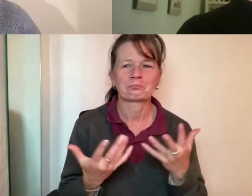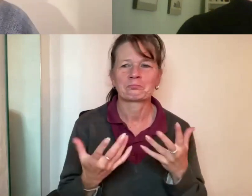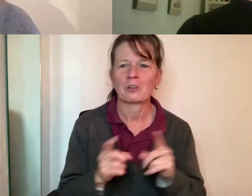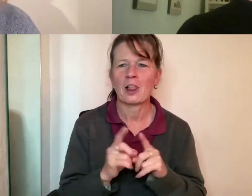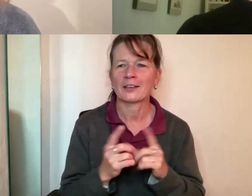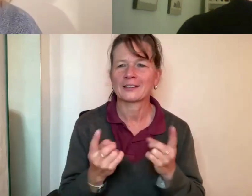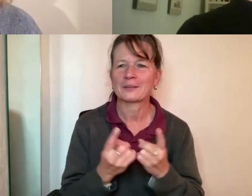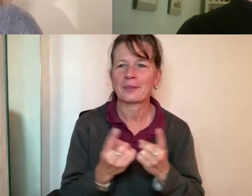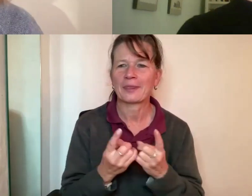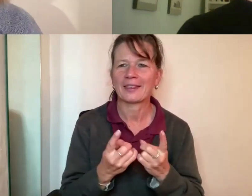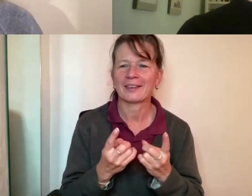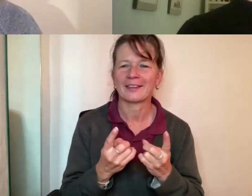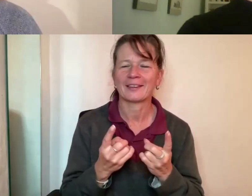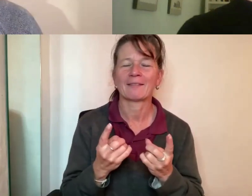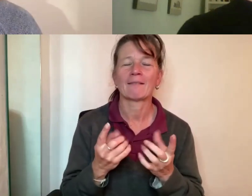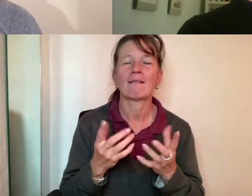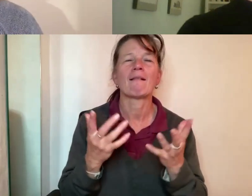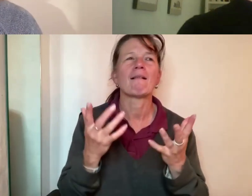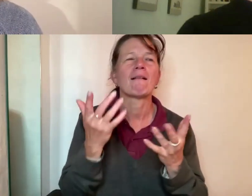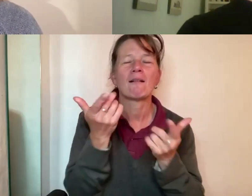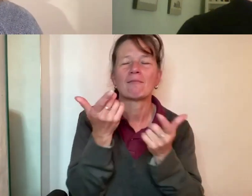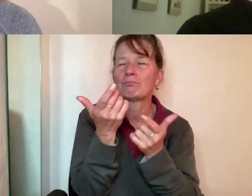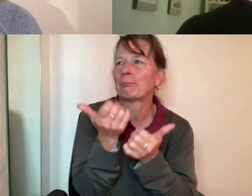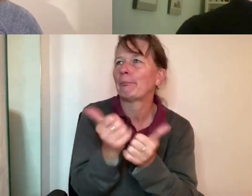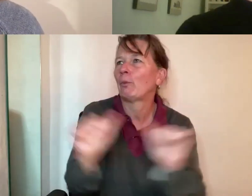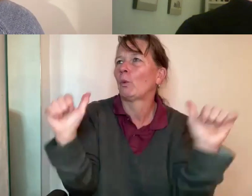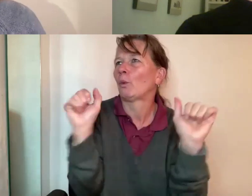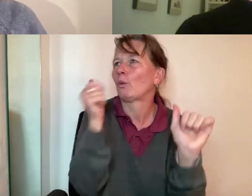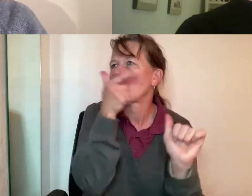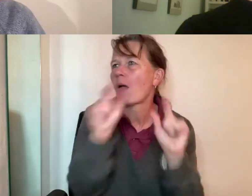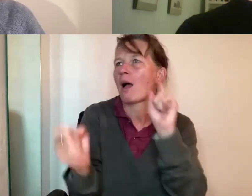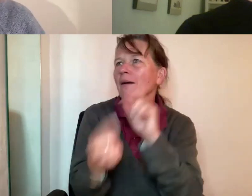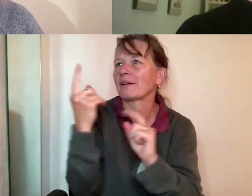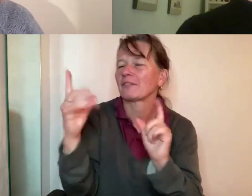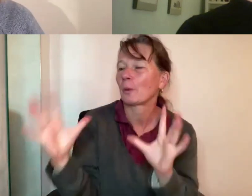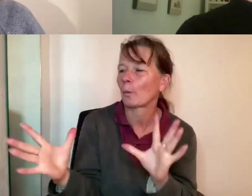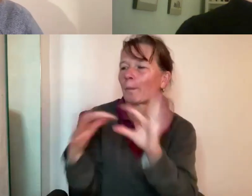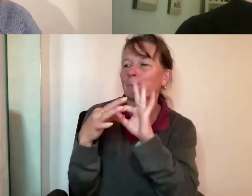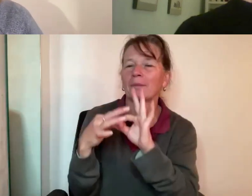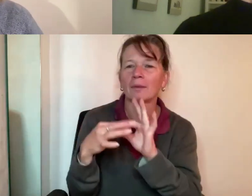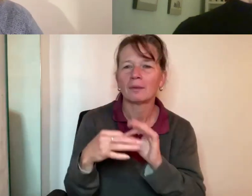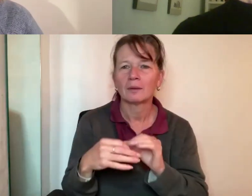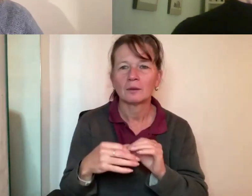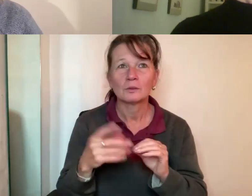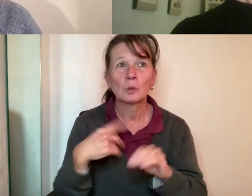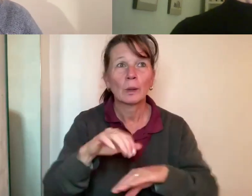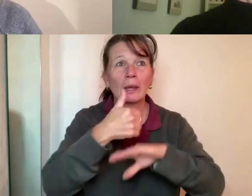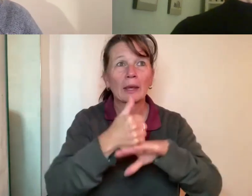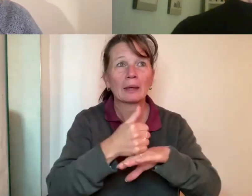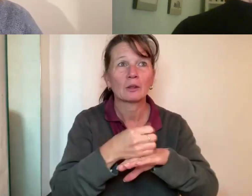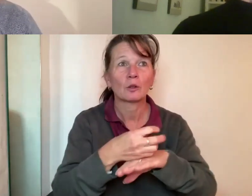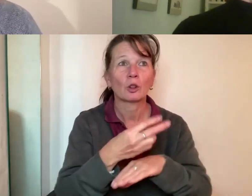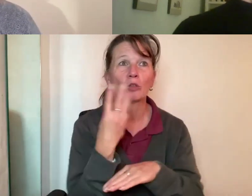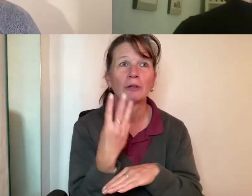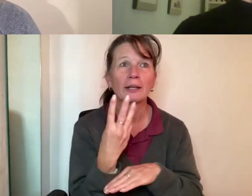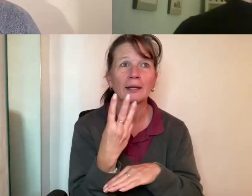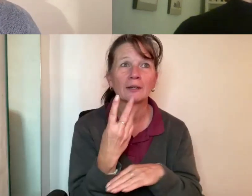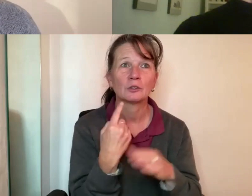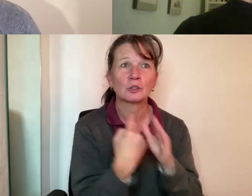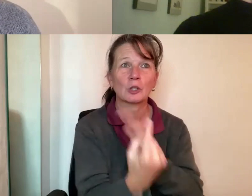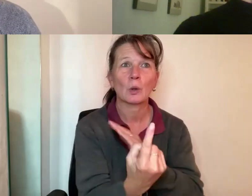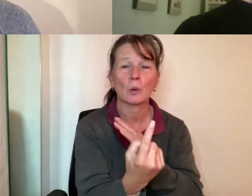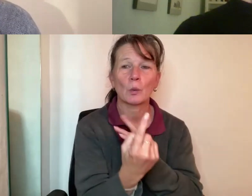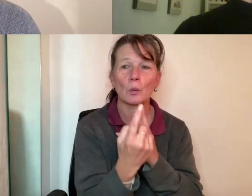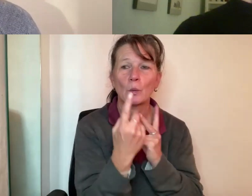something quite serendipitous had happened in it coming into being. So we staged 3 solo